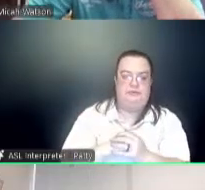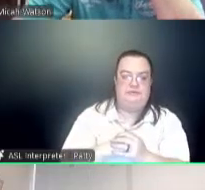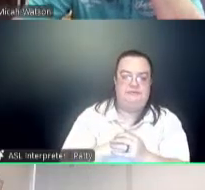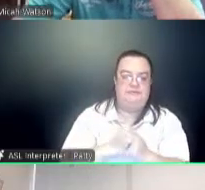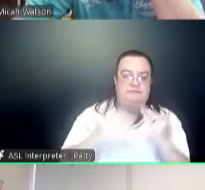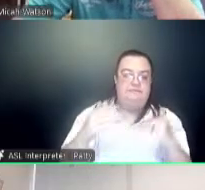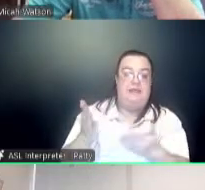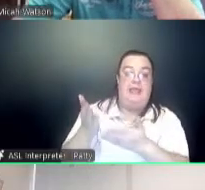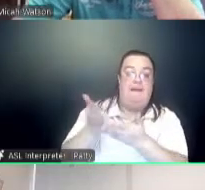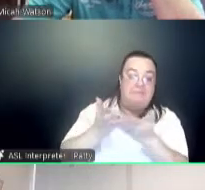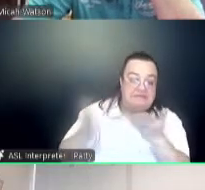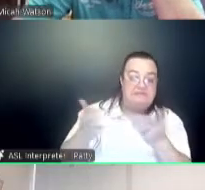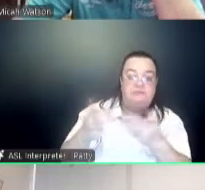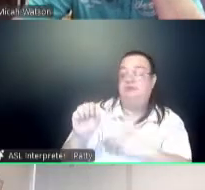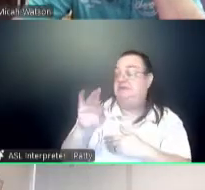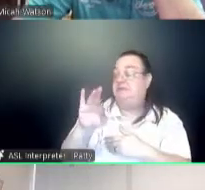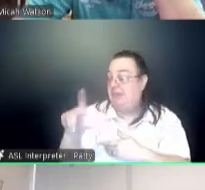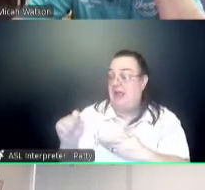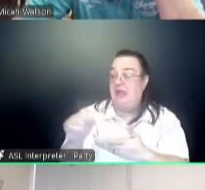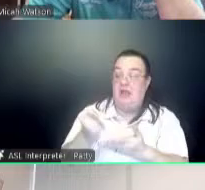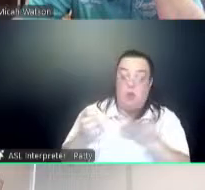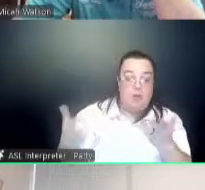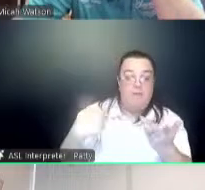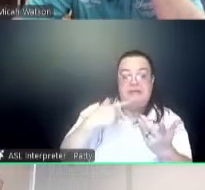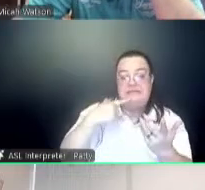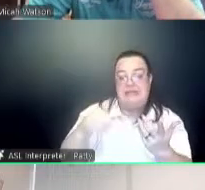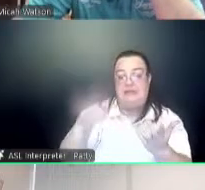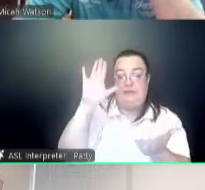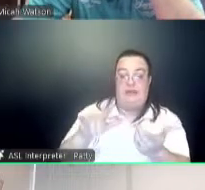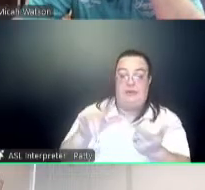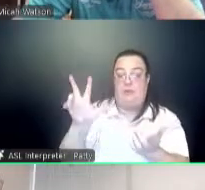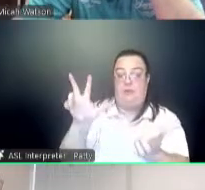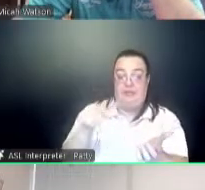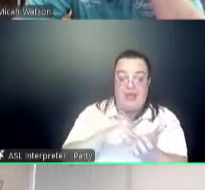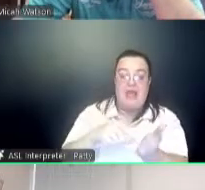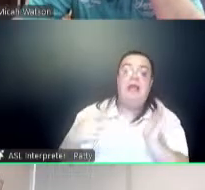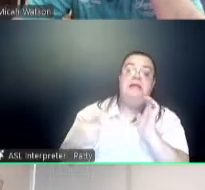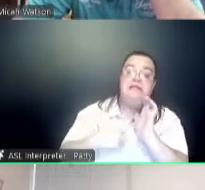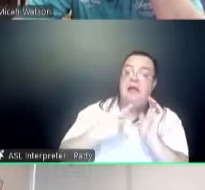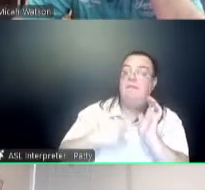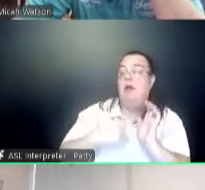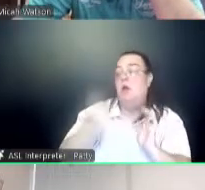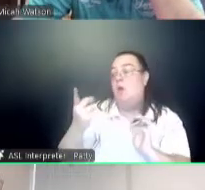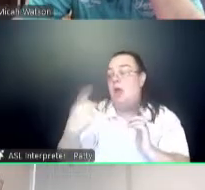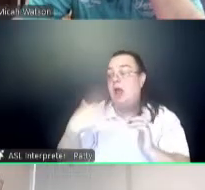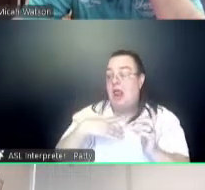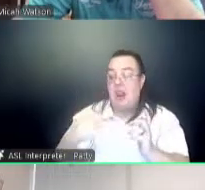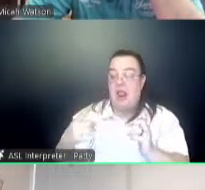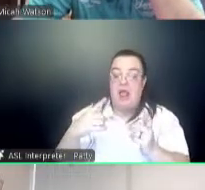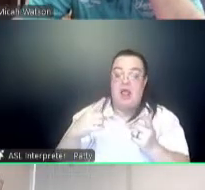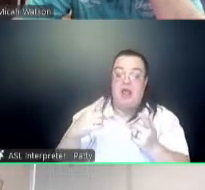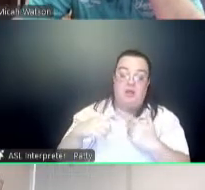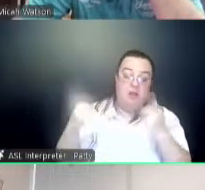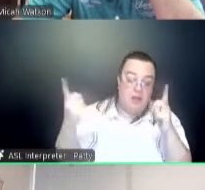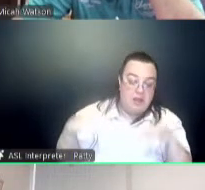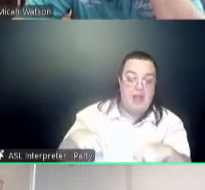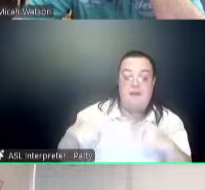Material supplies and equipment, we have you down at 3,000. Sometimes you all like to come and print or get